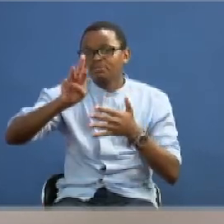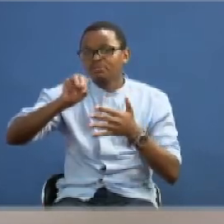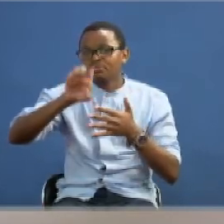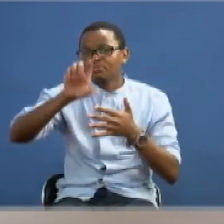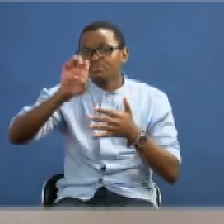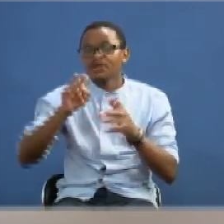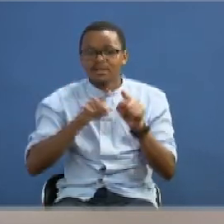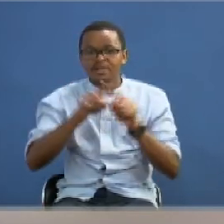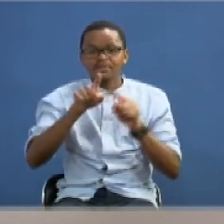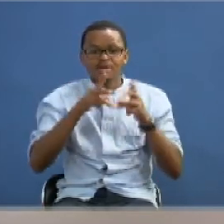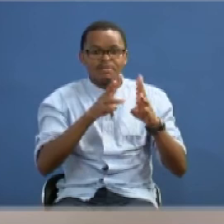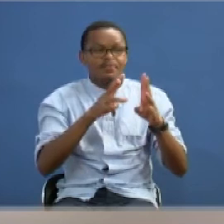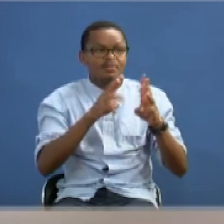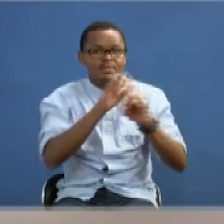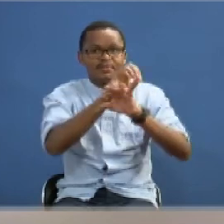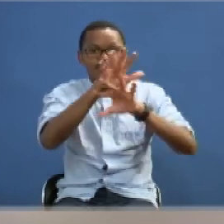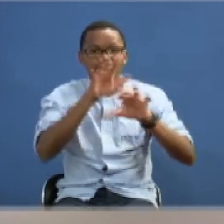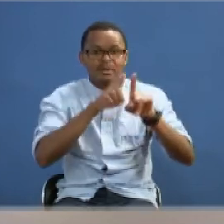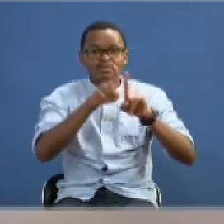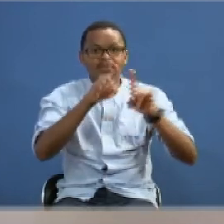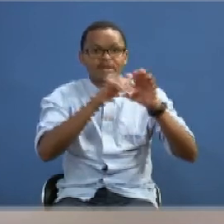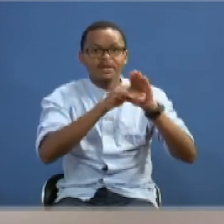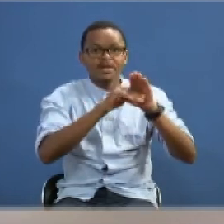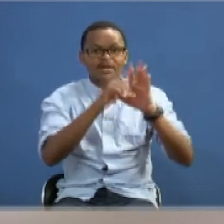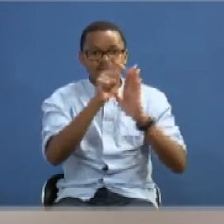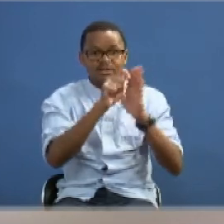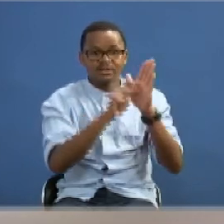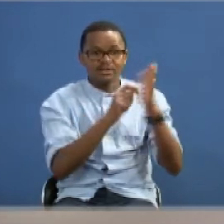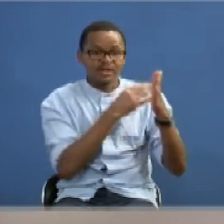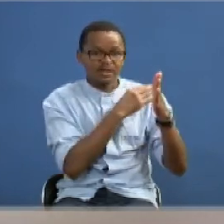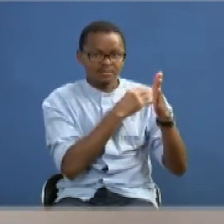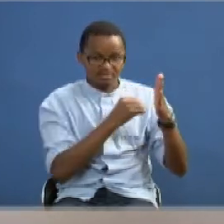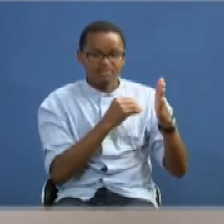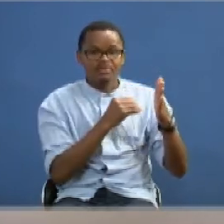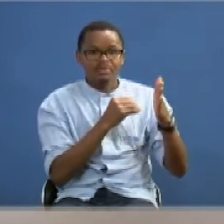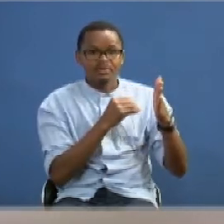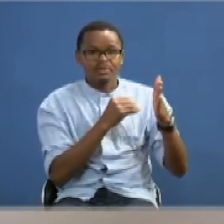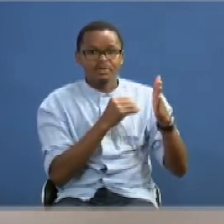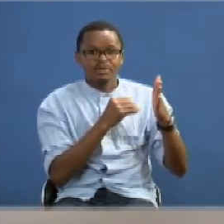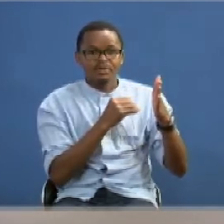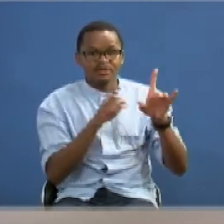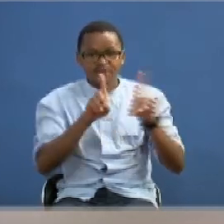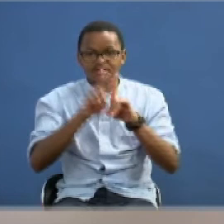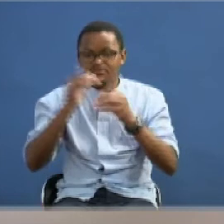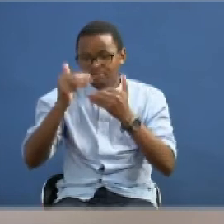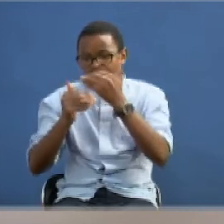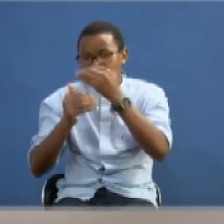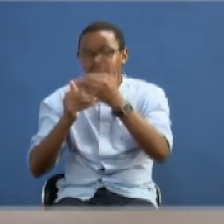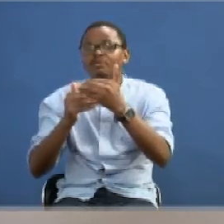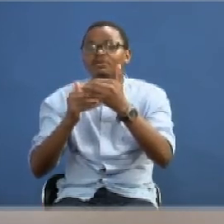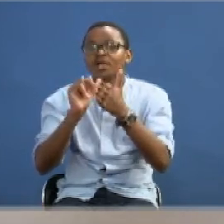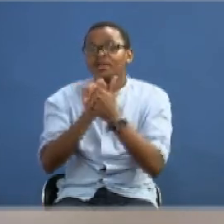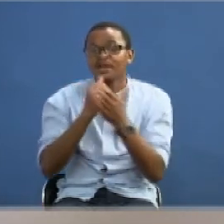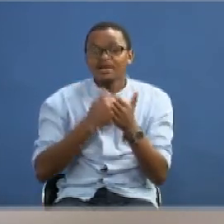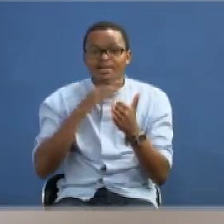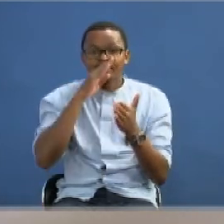the right manner, transported in the right media, transported in the right temperature, stored send food, the same processes, the protocols that